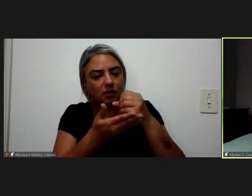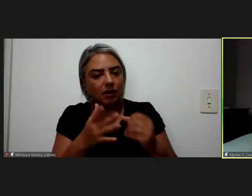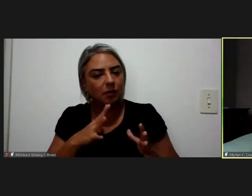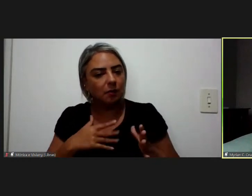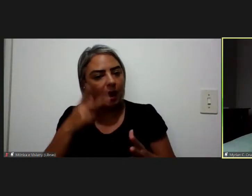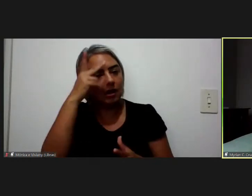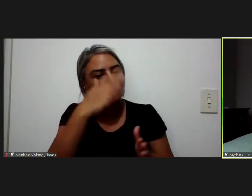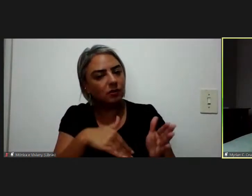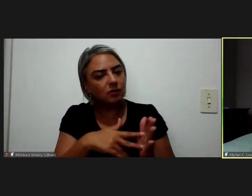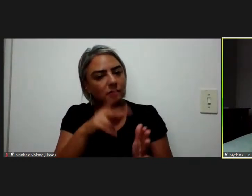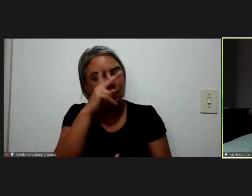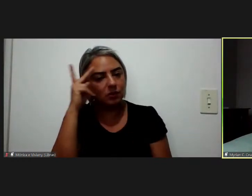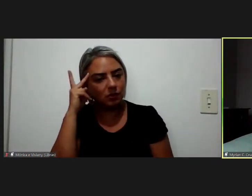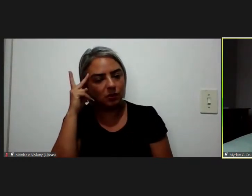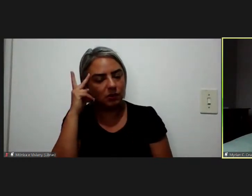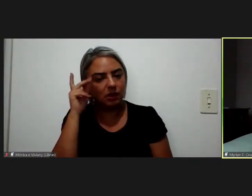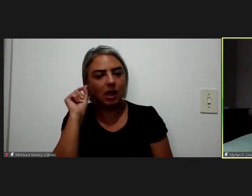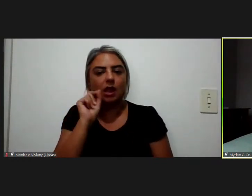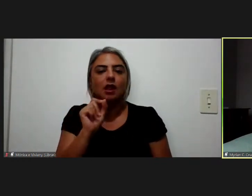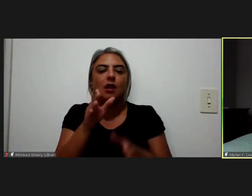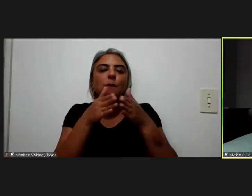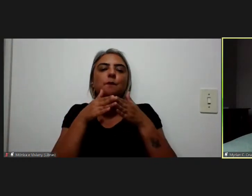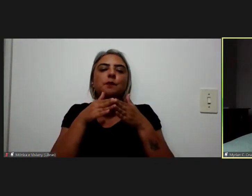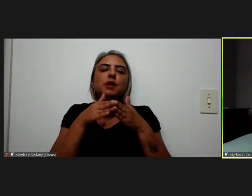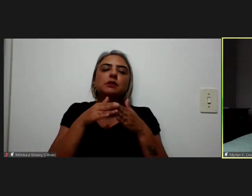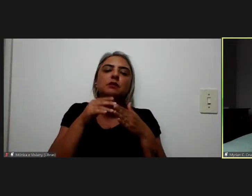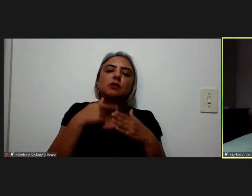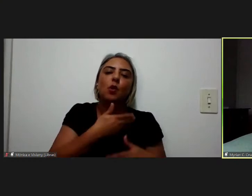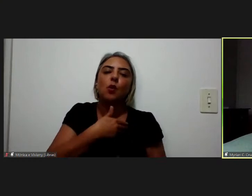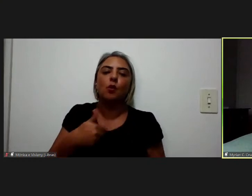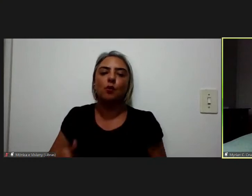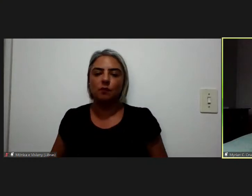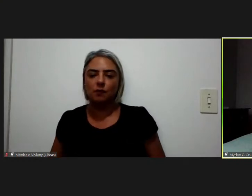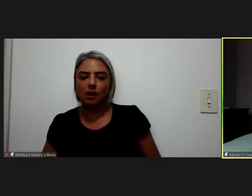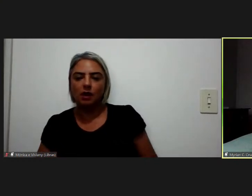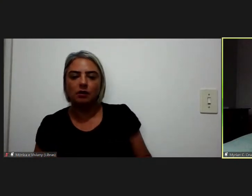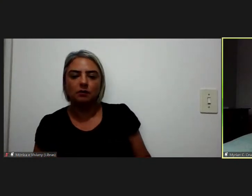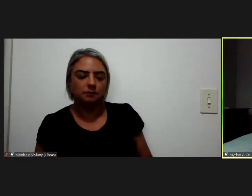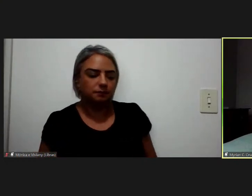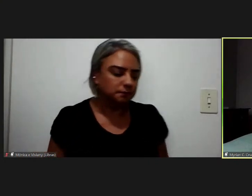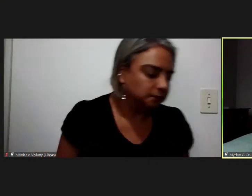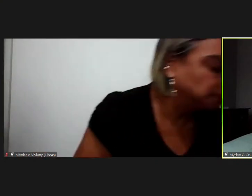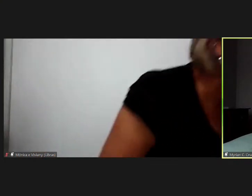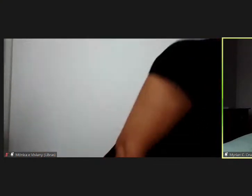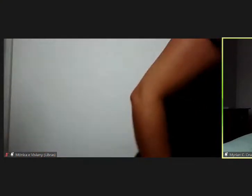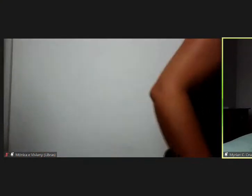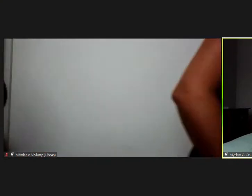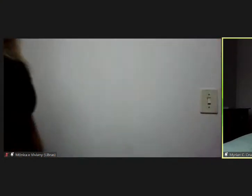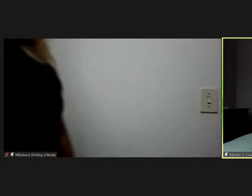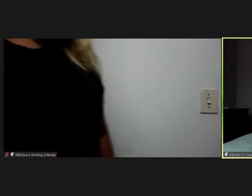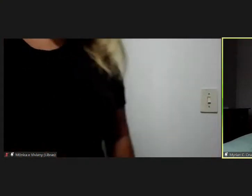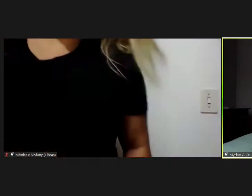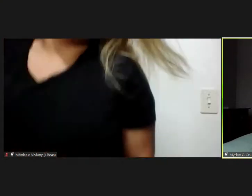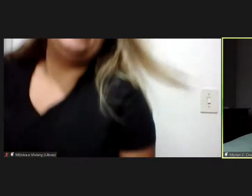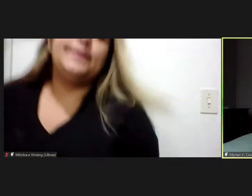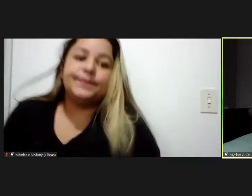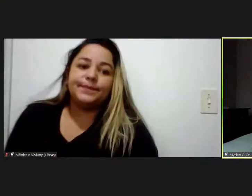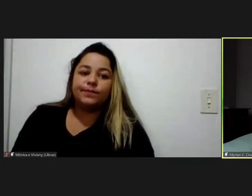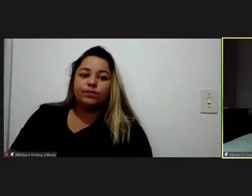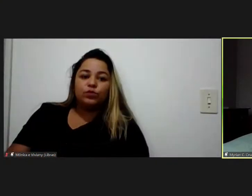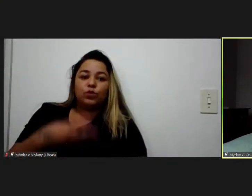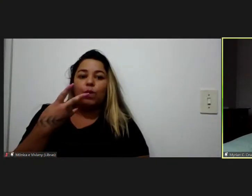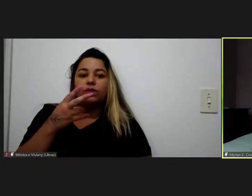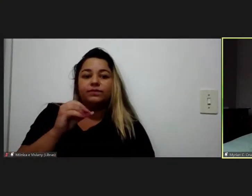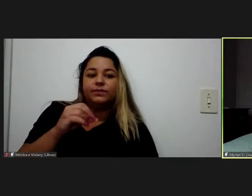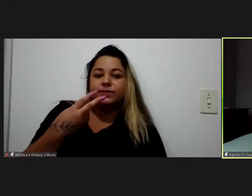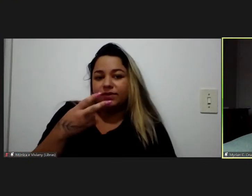and sustainable diets to all people, and the answers for that governments to establish